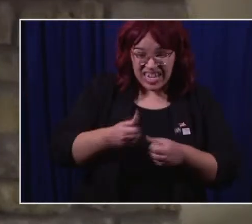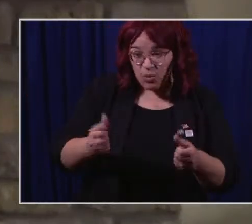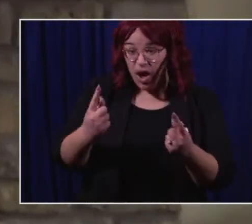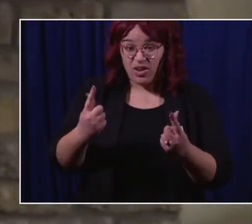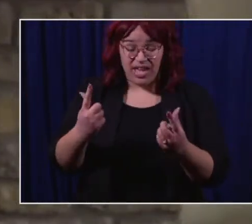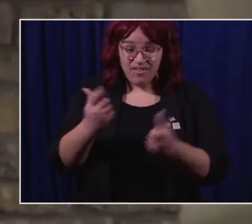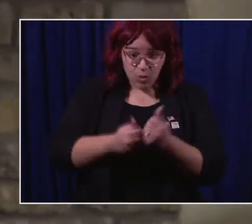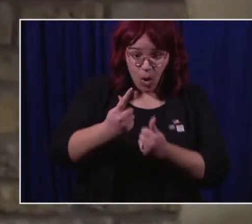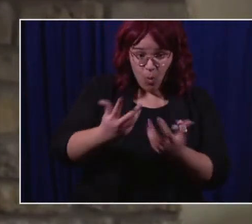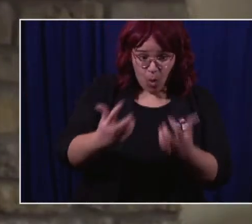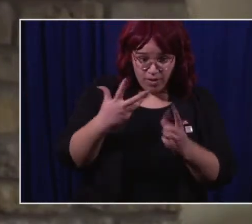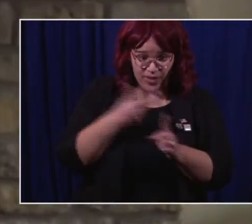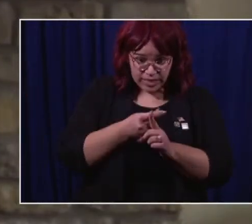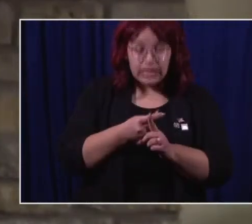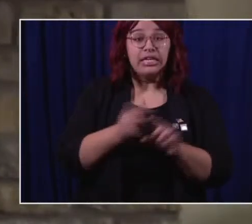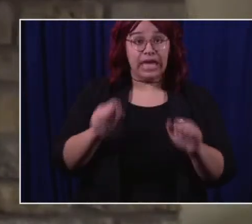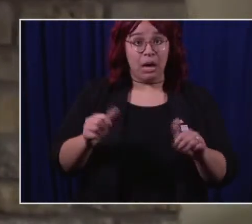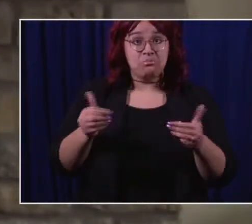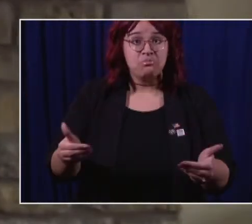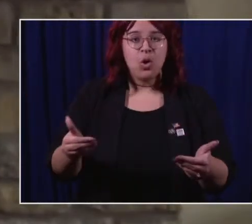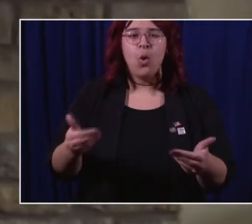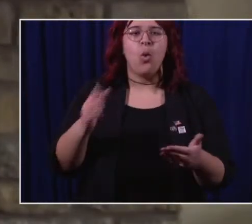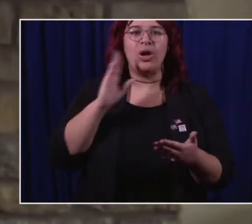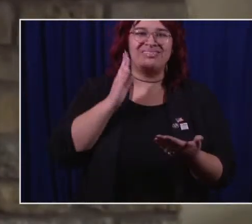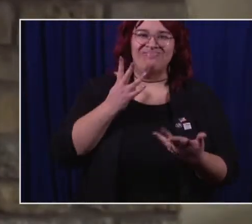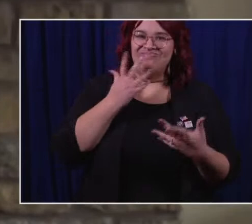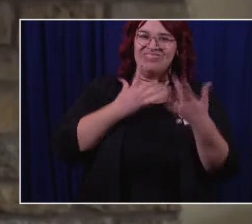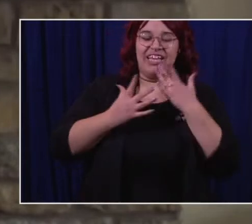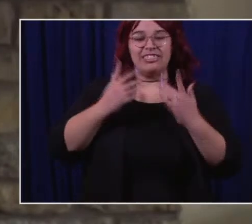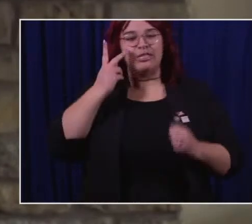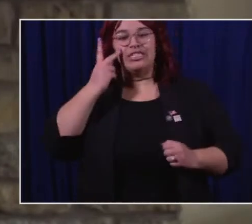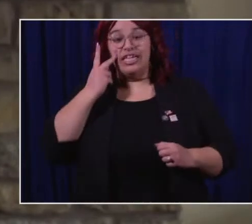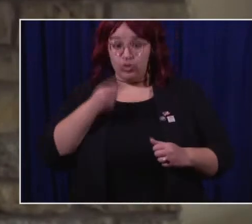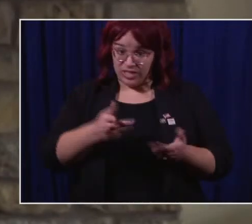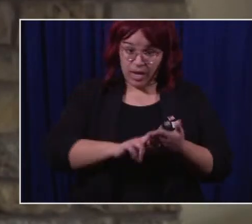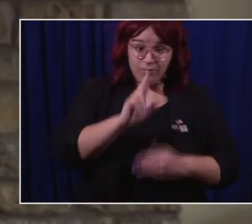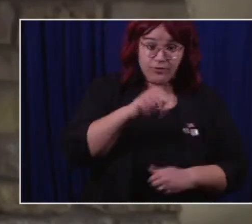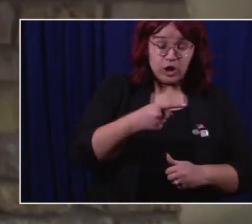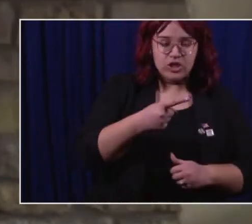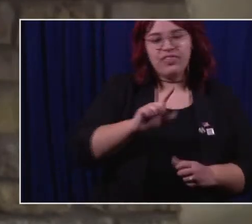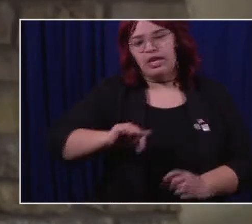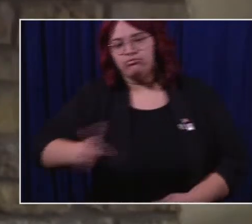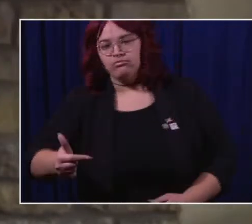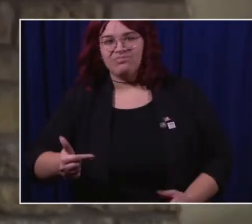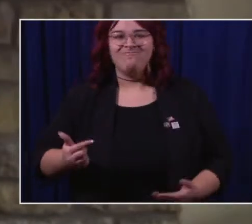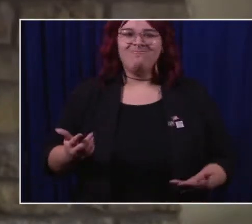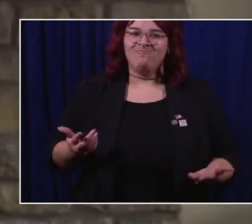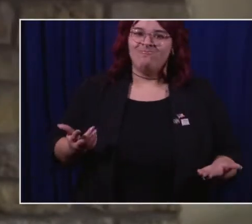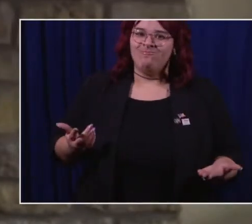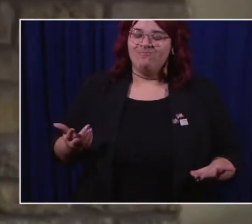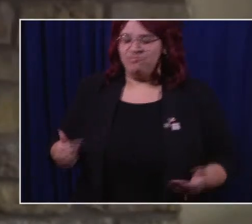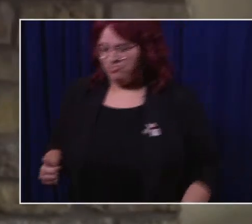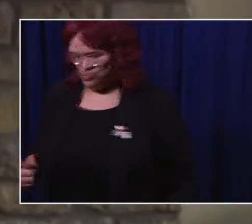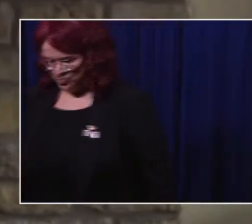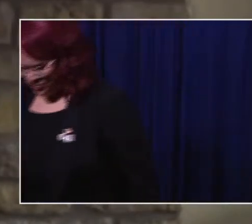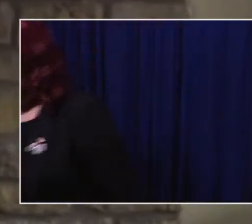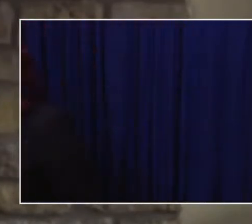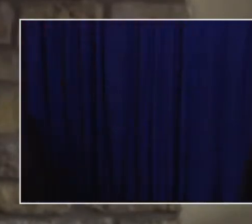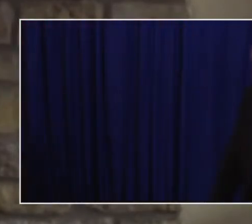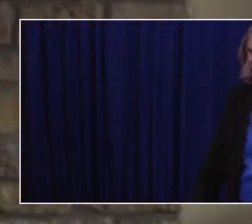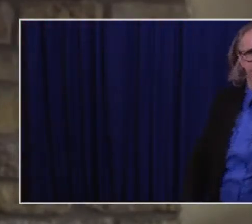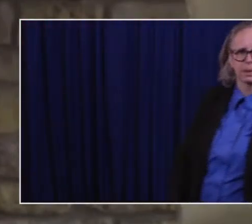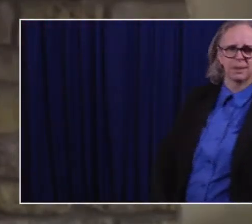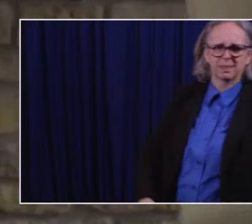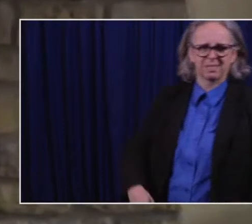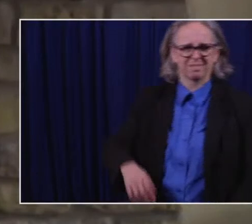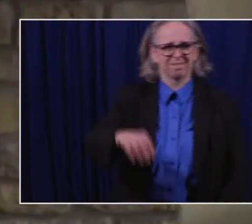No, they will be able to get it. You know, it's going to be important for them to get it during